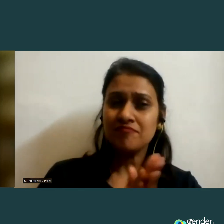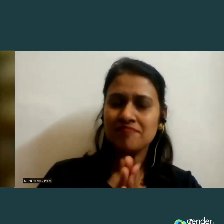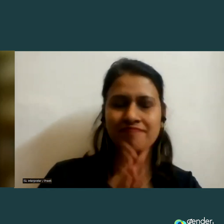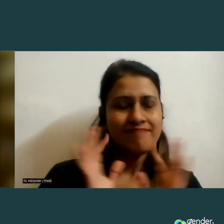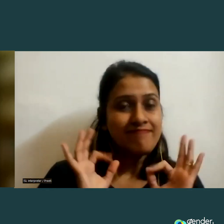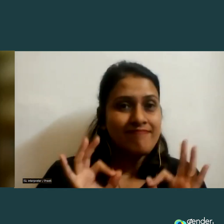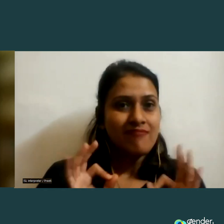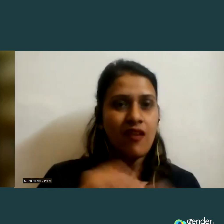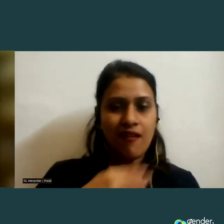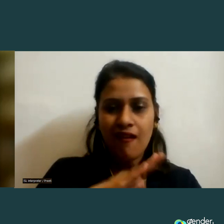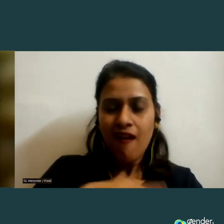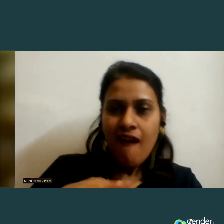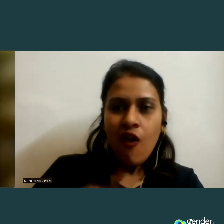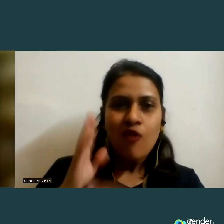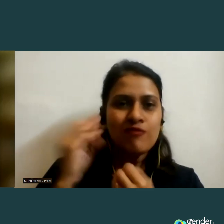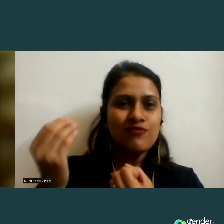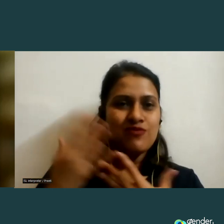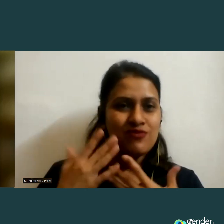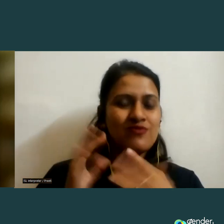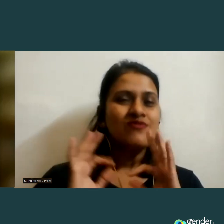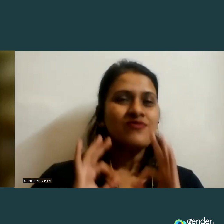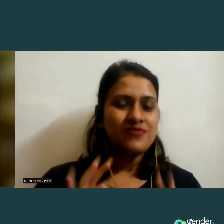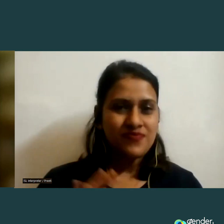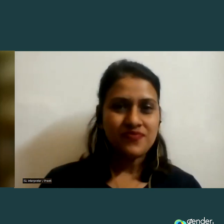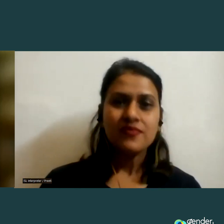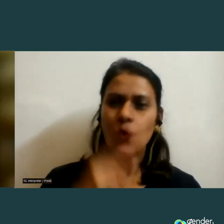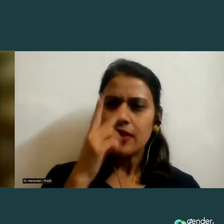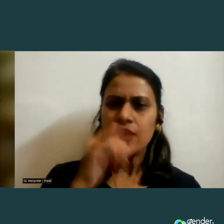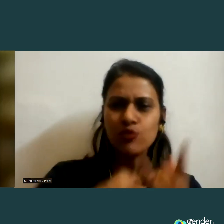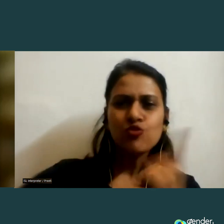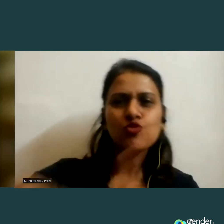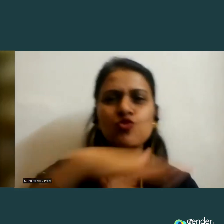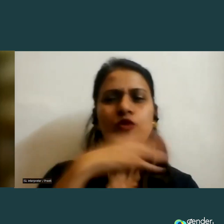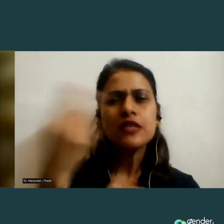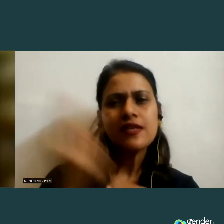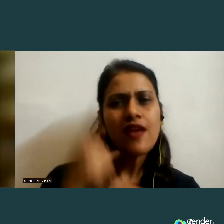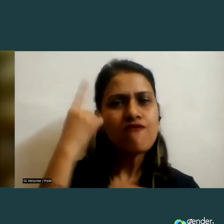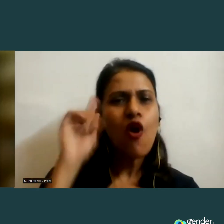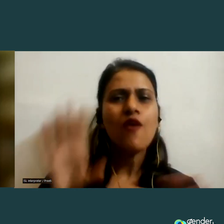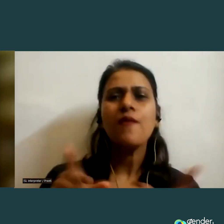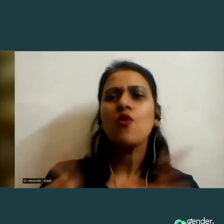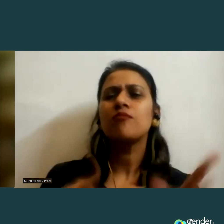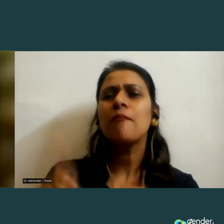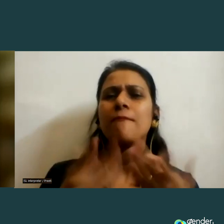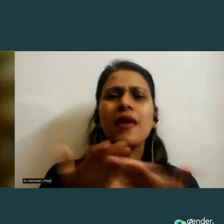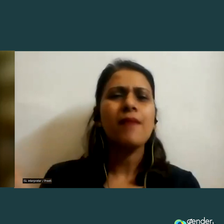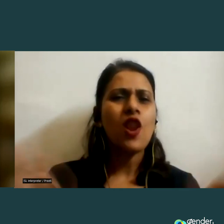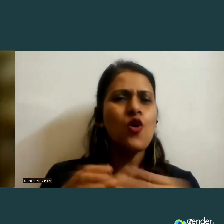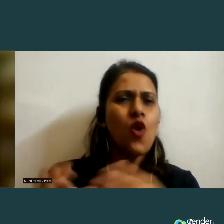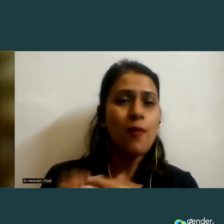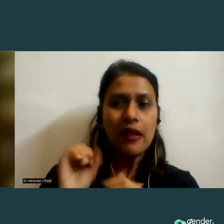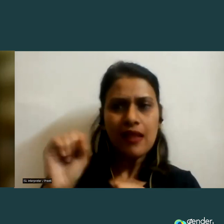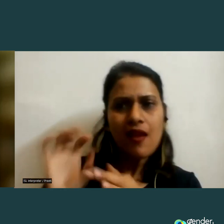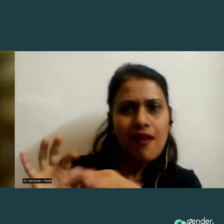it's informed us, because when we look at social design at the community level, it's really important to understand the